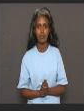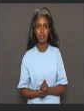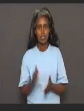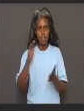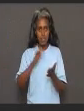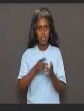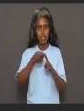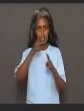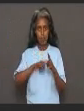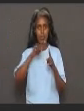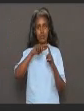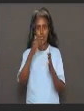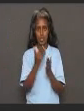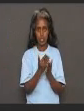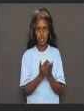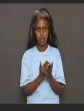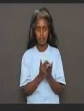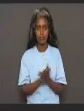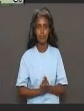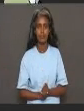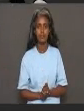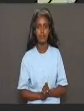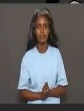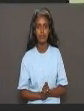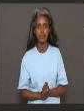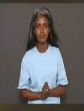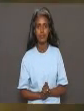Let's get back to our lesson.